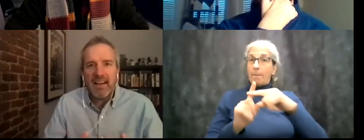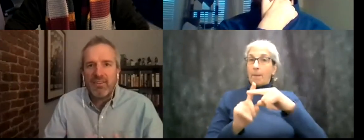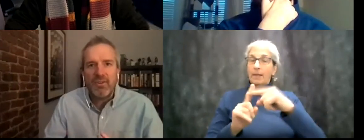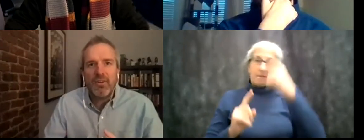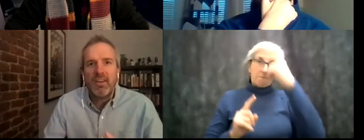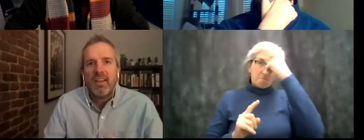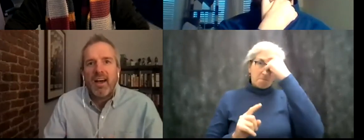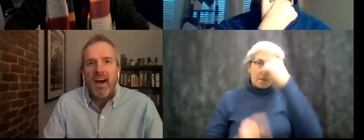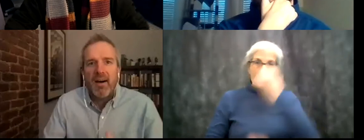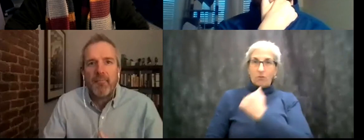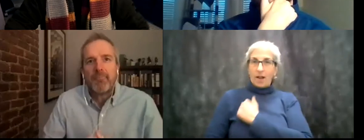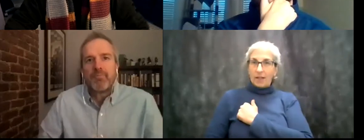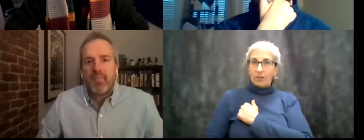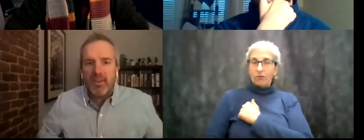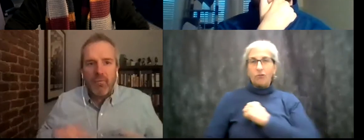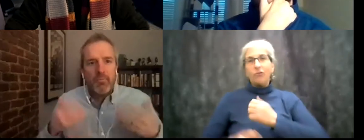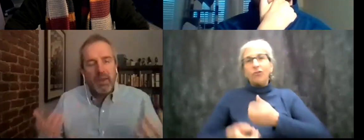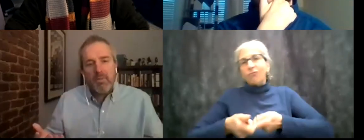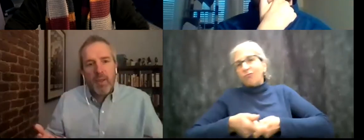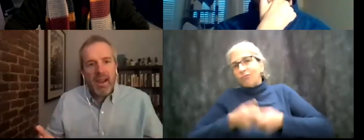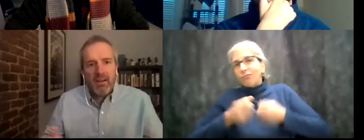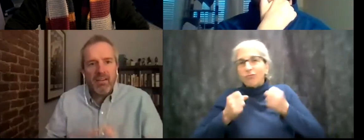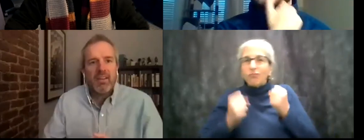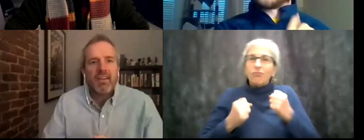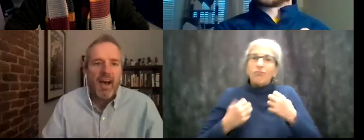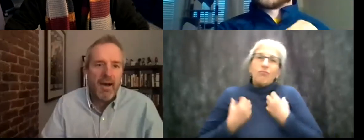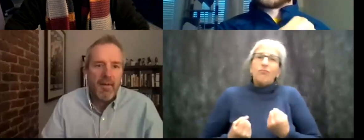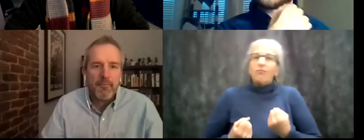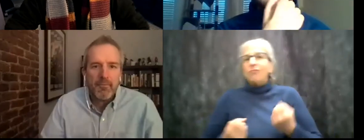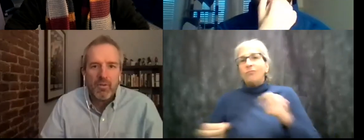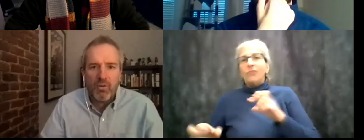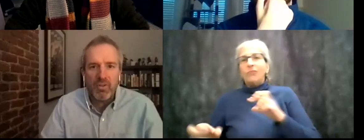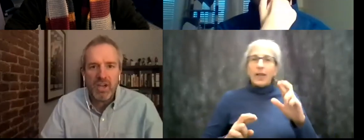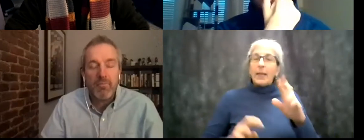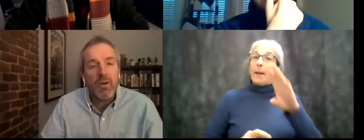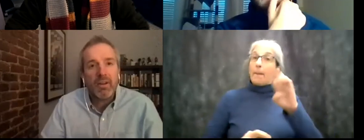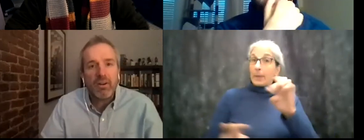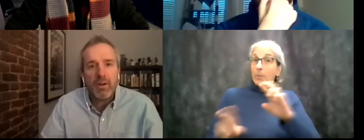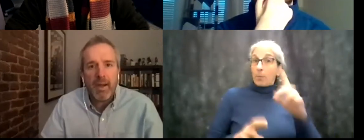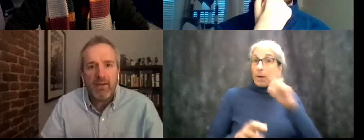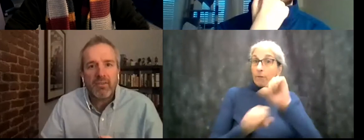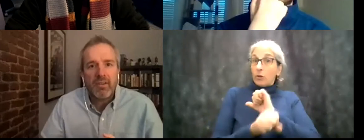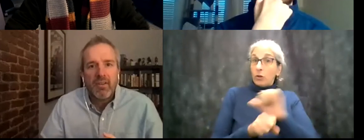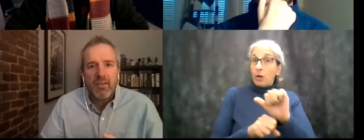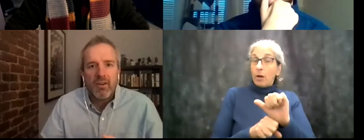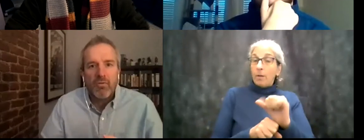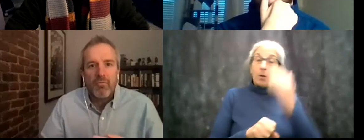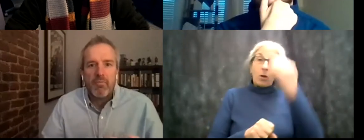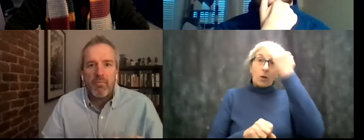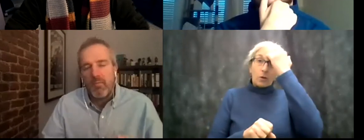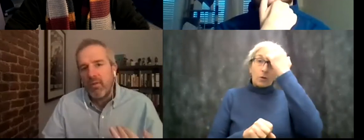mental attitude, you know, being prepared for the job, knowing a little bit about, you